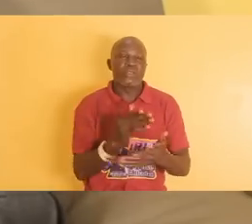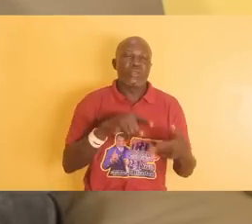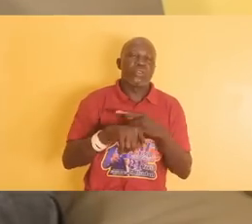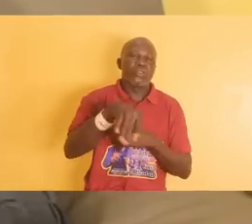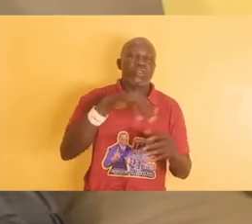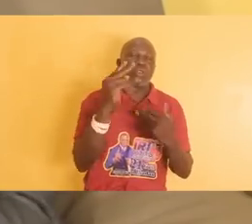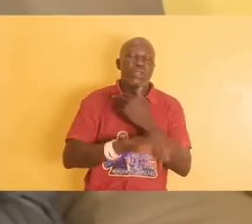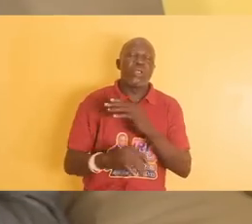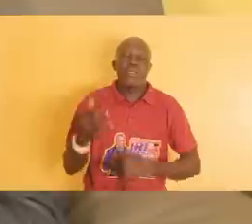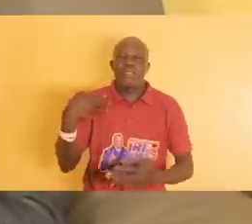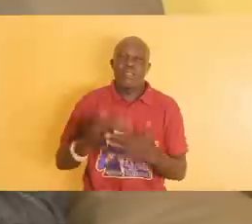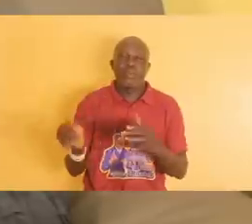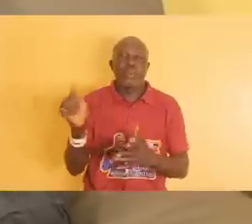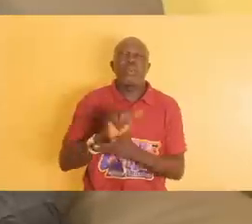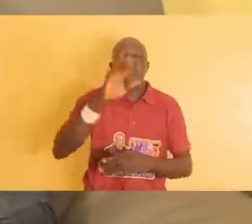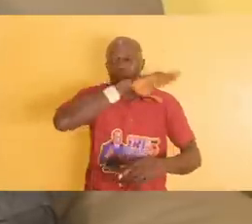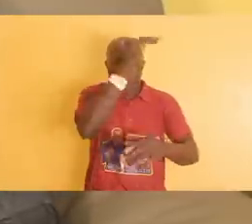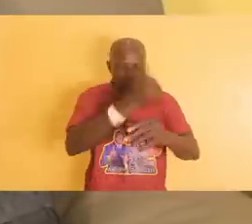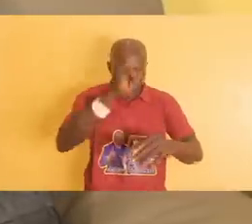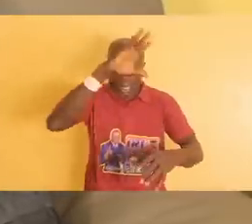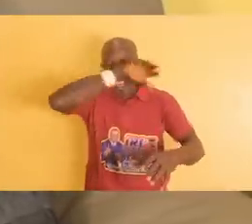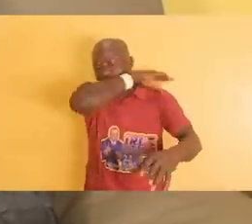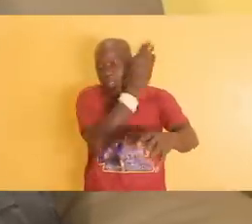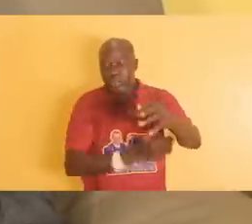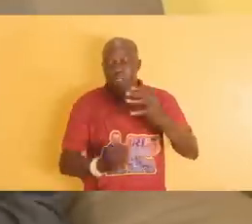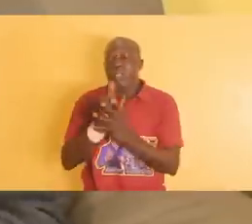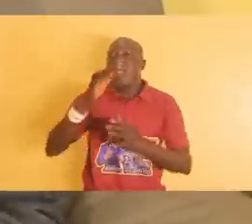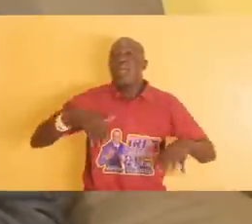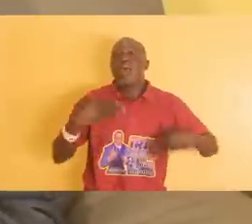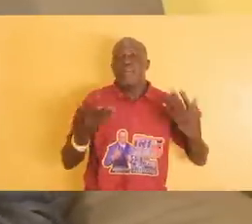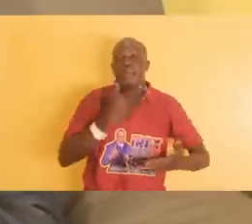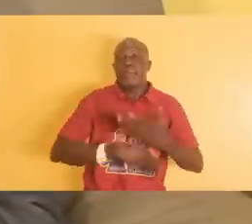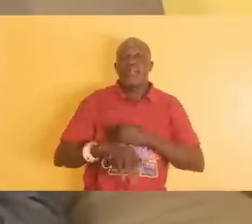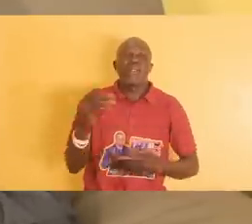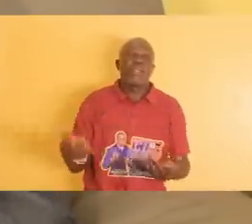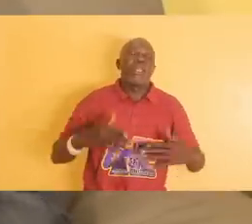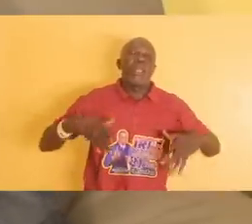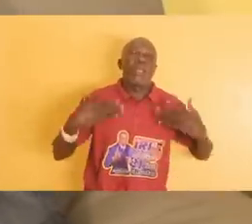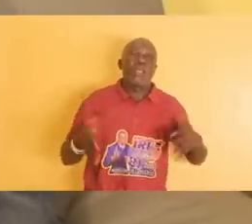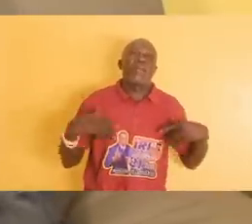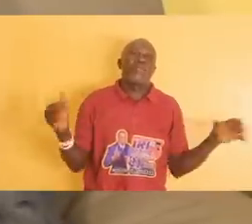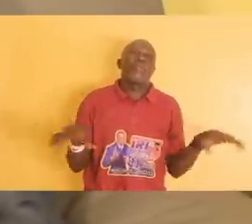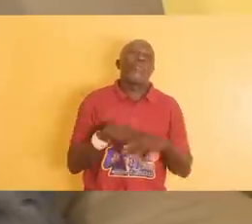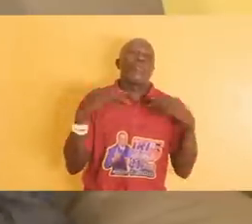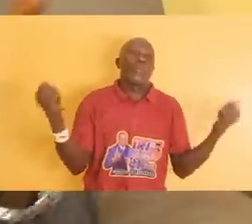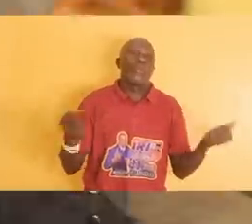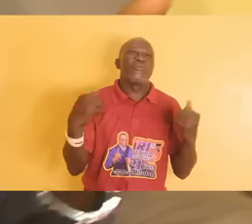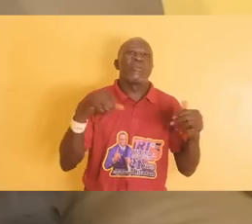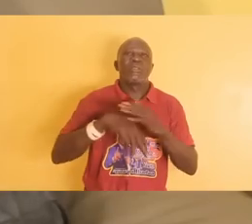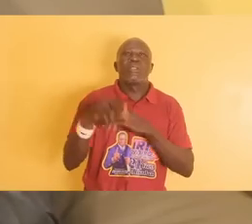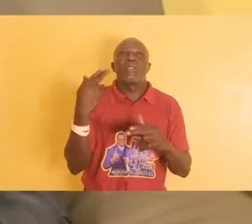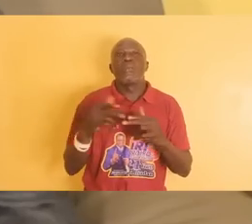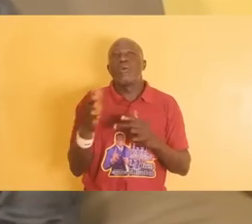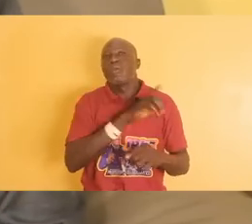Good thing will not end in your life. In the name of the Father, Son, and the Spirit. Happy birthday. And happy wedding